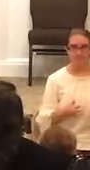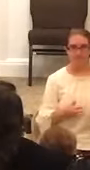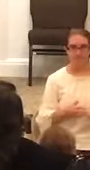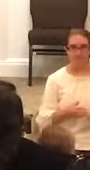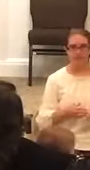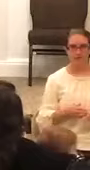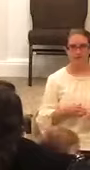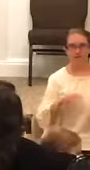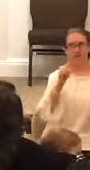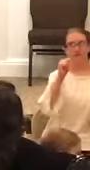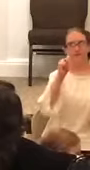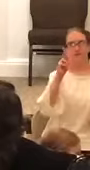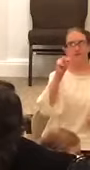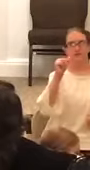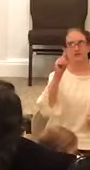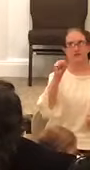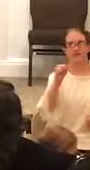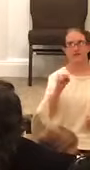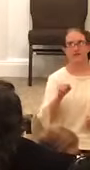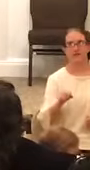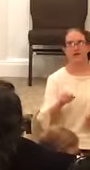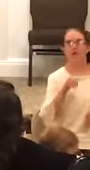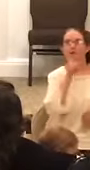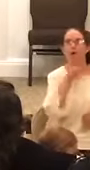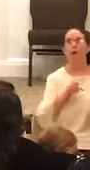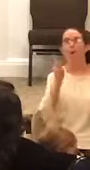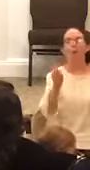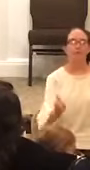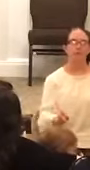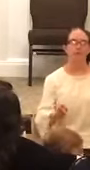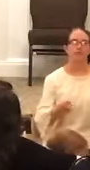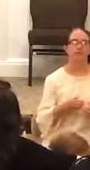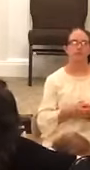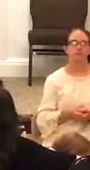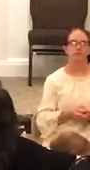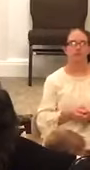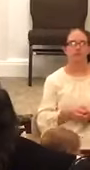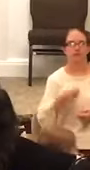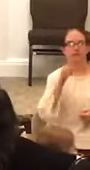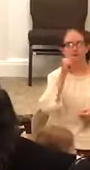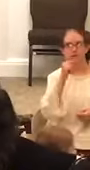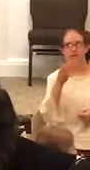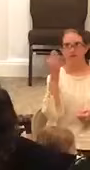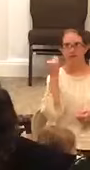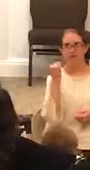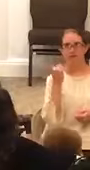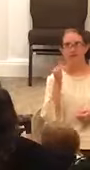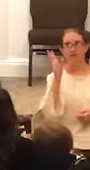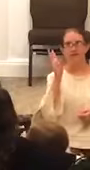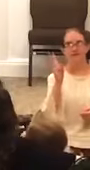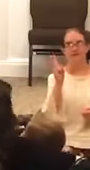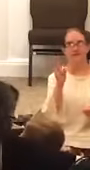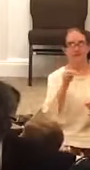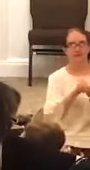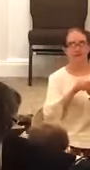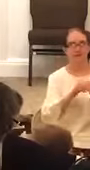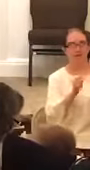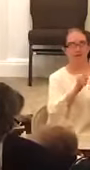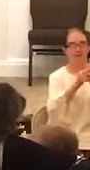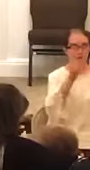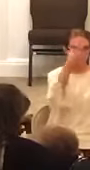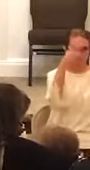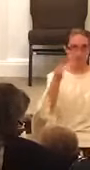the tradition of the elders? Remember I told you a while ago there were over 600 laws they had to